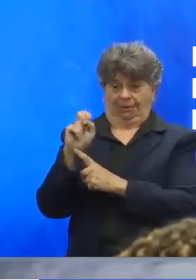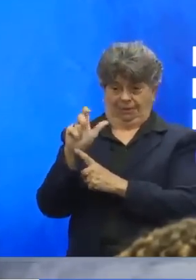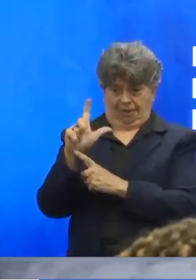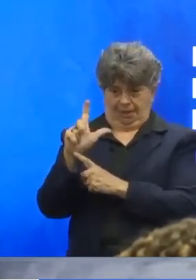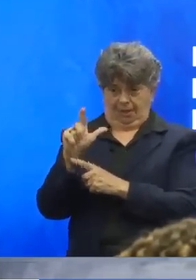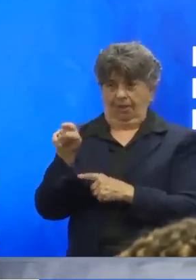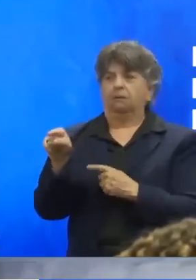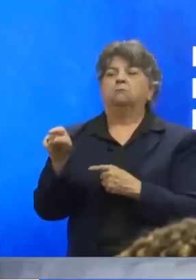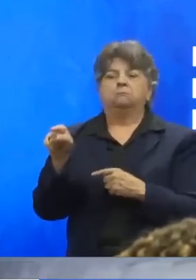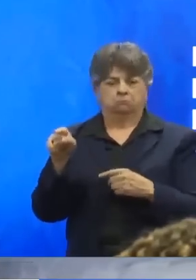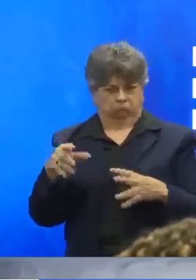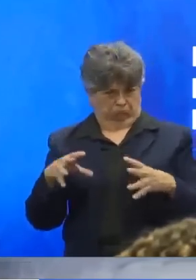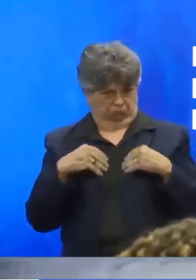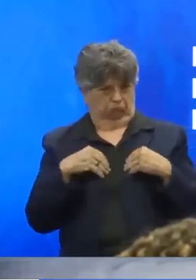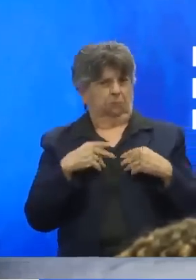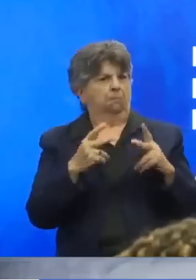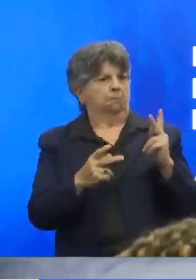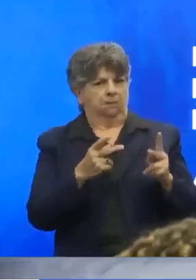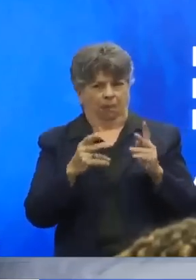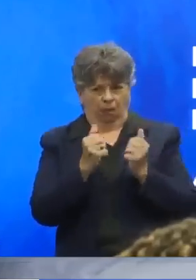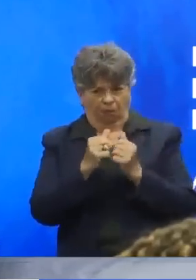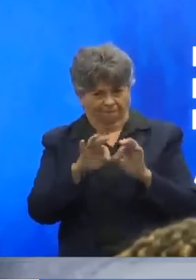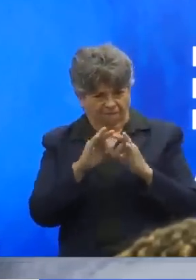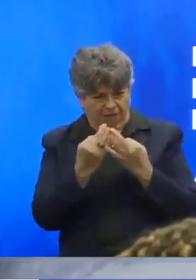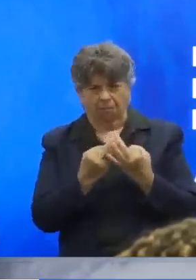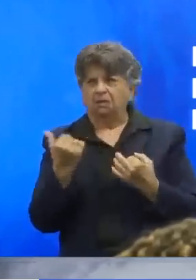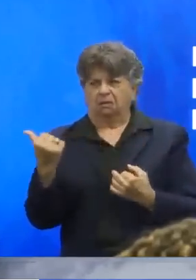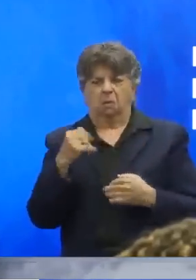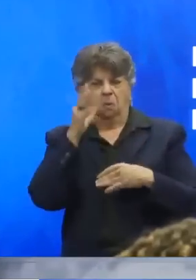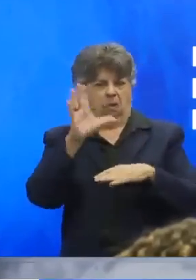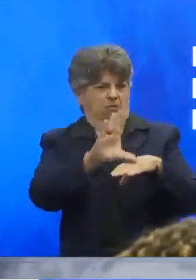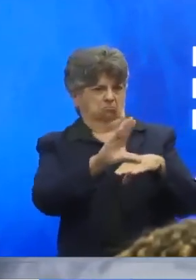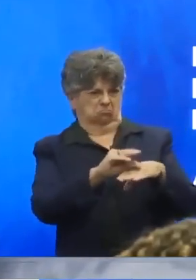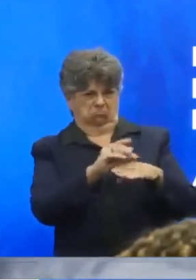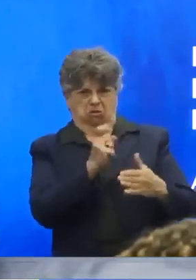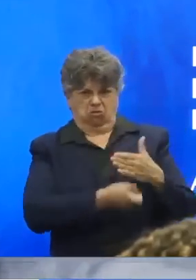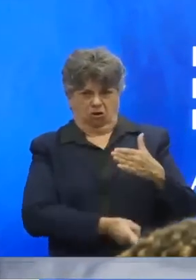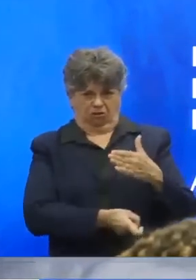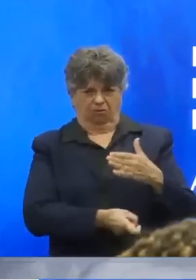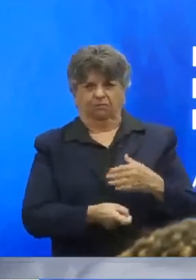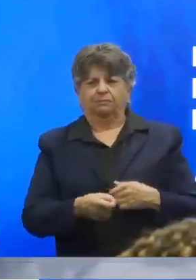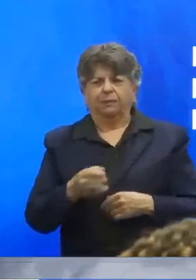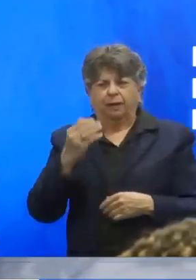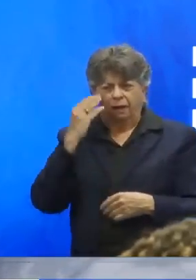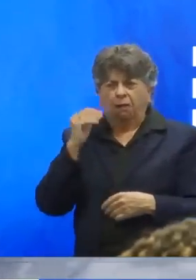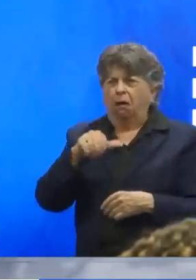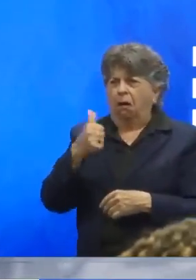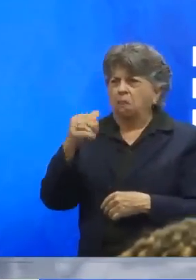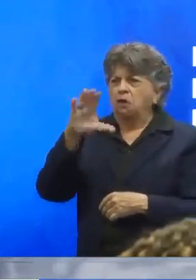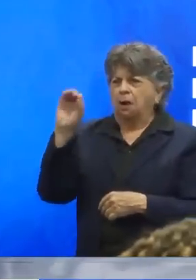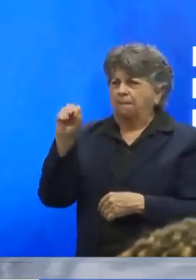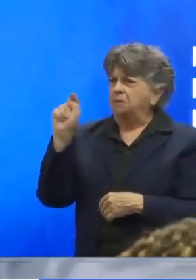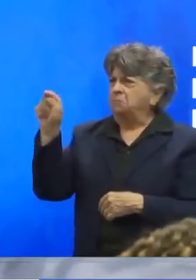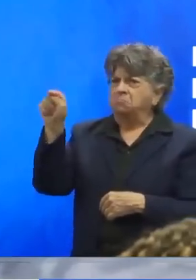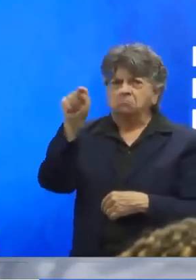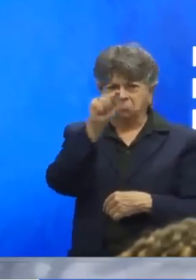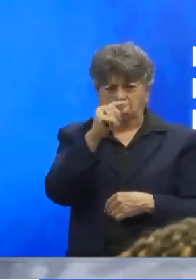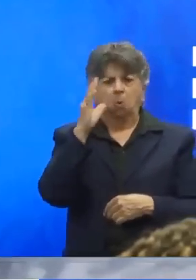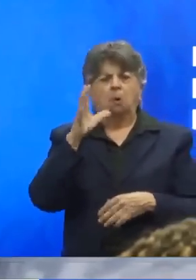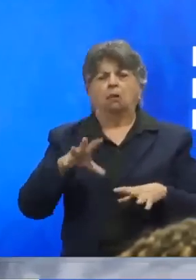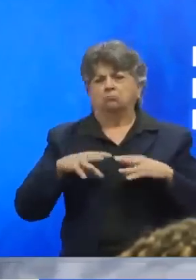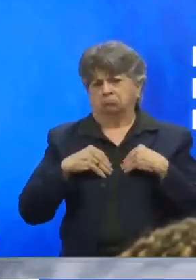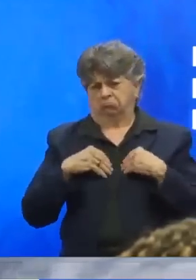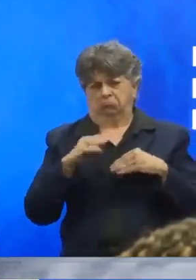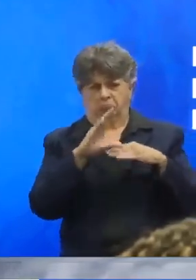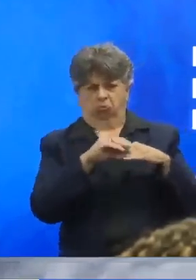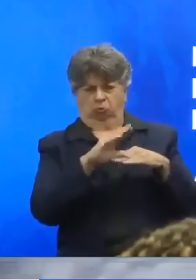do need to evacuate. So keep that in mind. And I know some of the other companies and hotels will probably likely do the same thing in